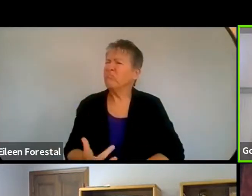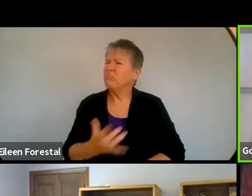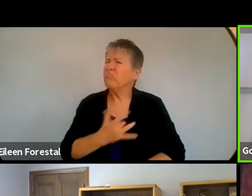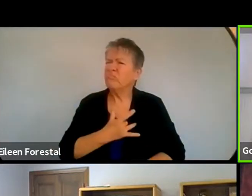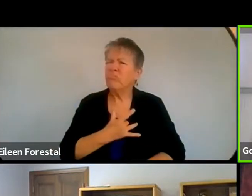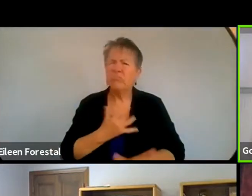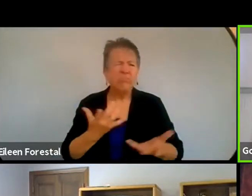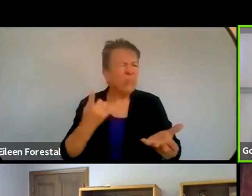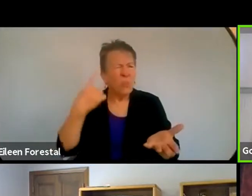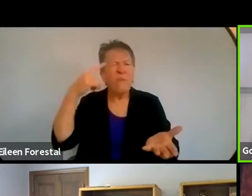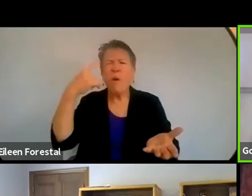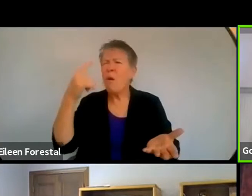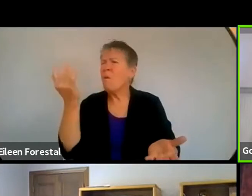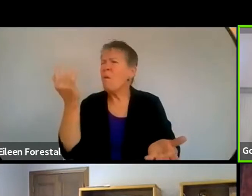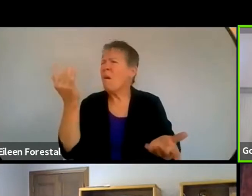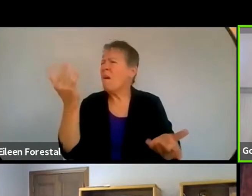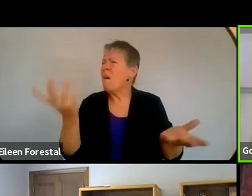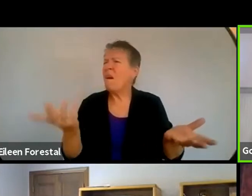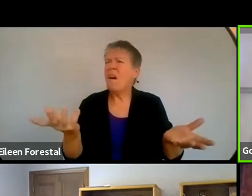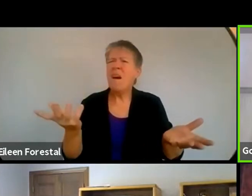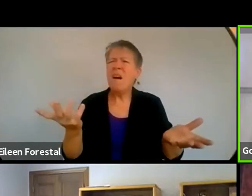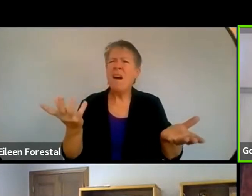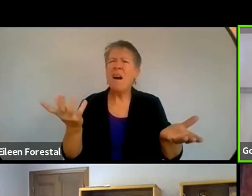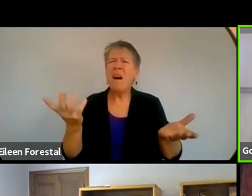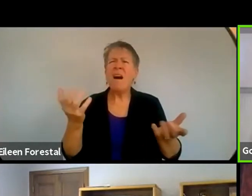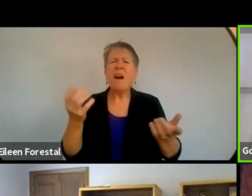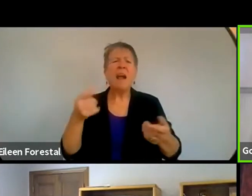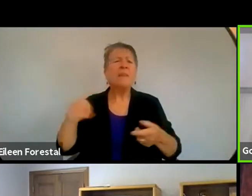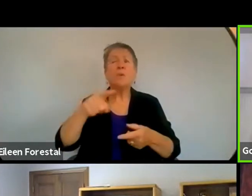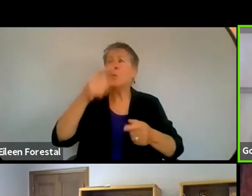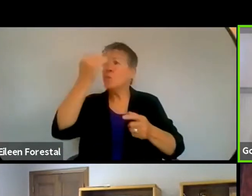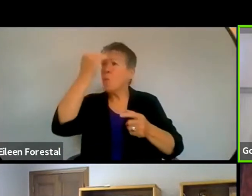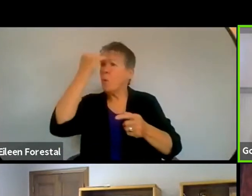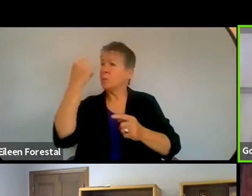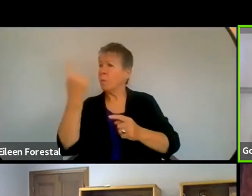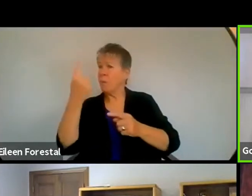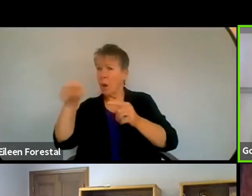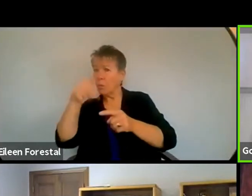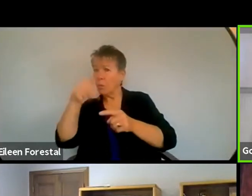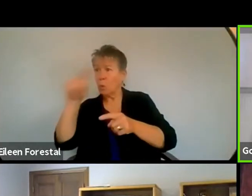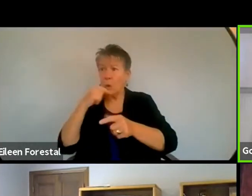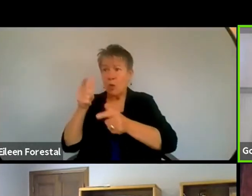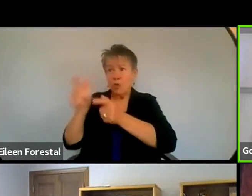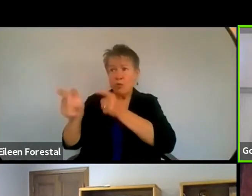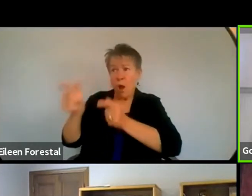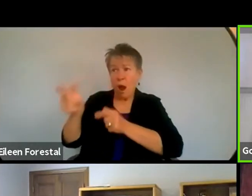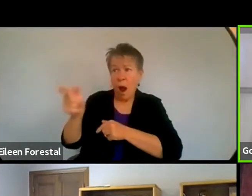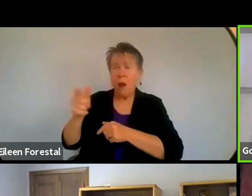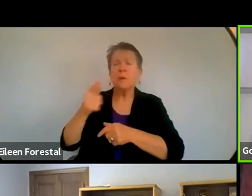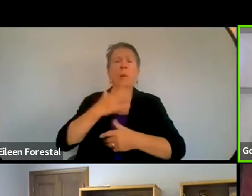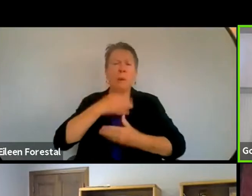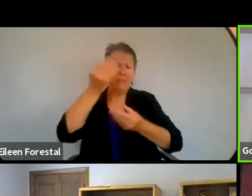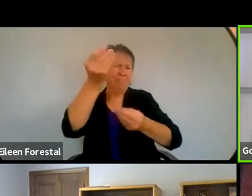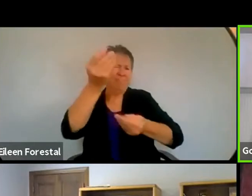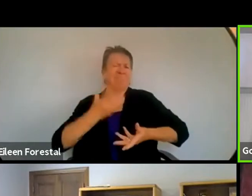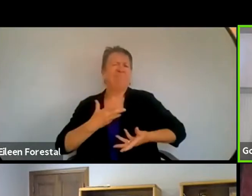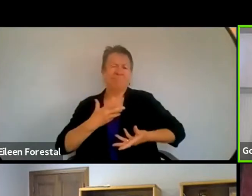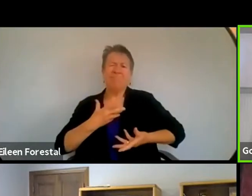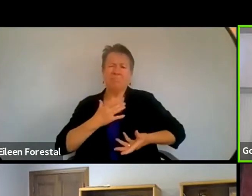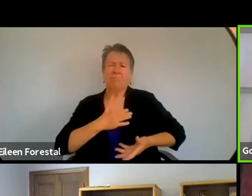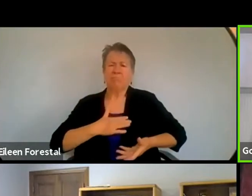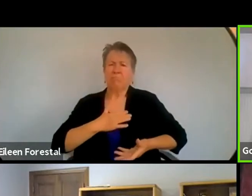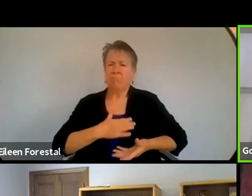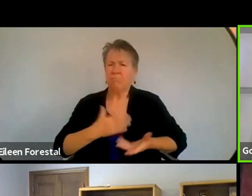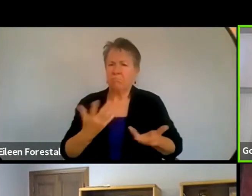information to step forward. I was back and forth this morning also with Mayor Reed Gosciora. And by the way, we remain focused and